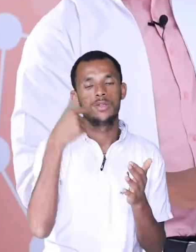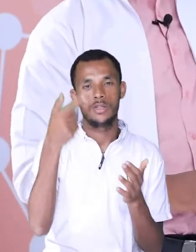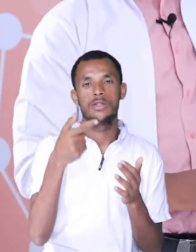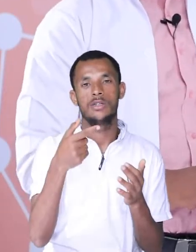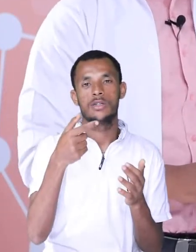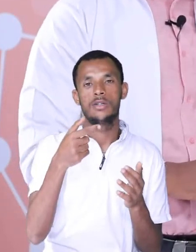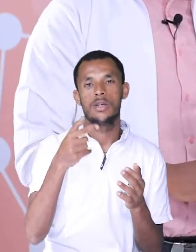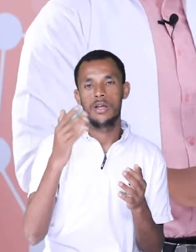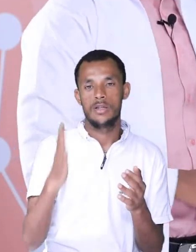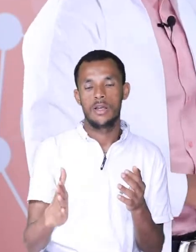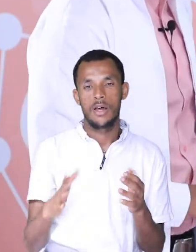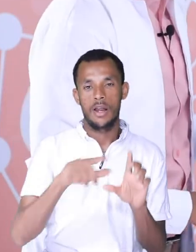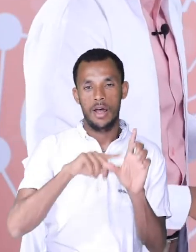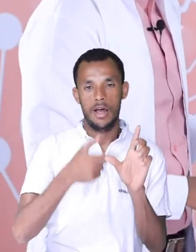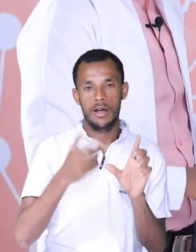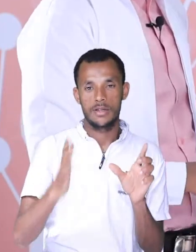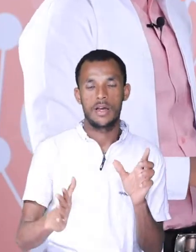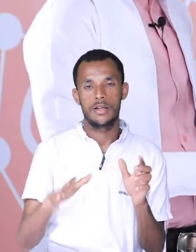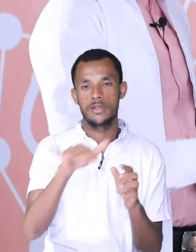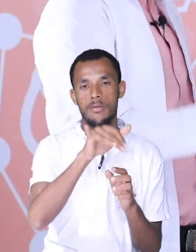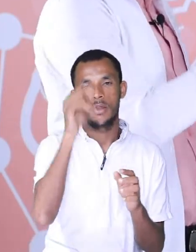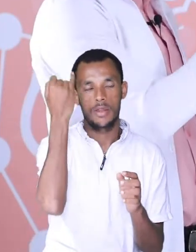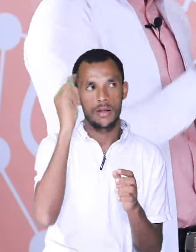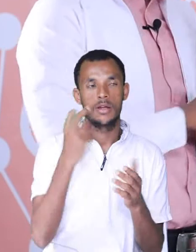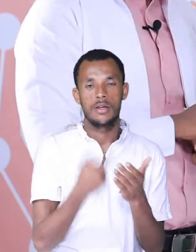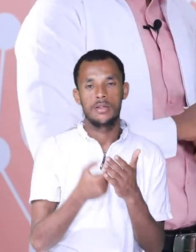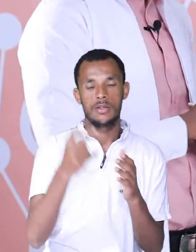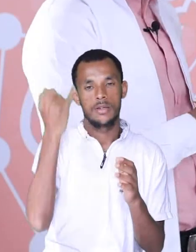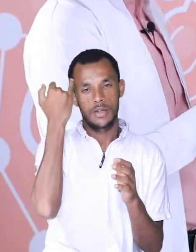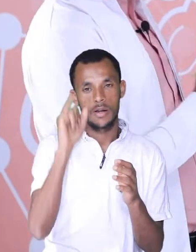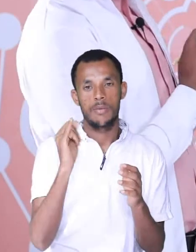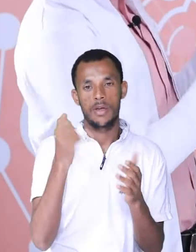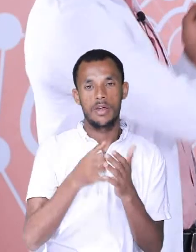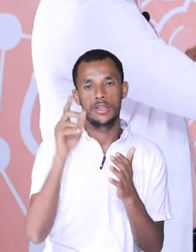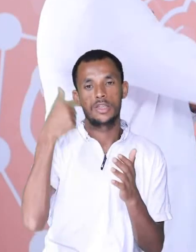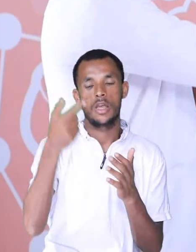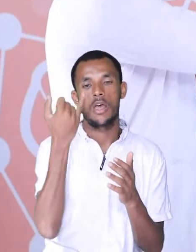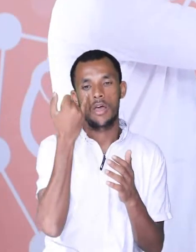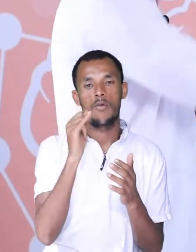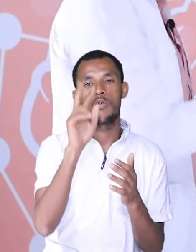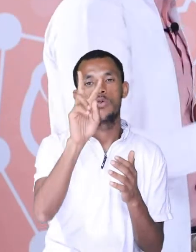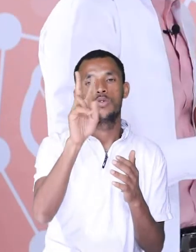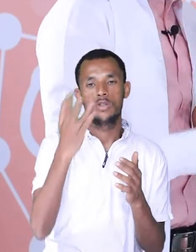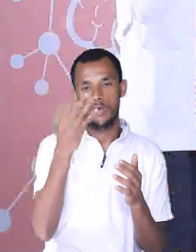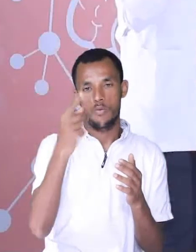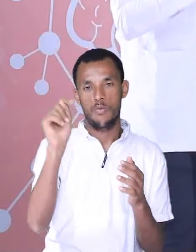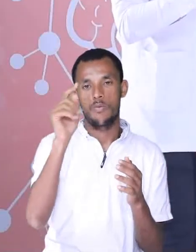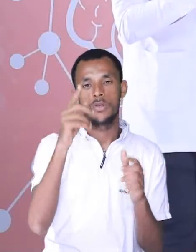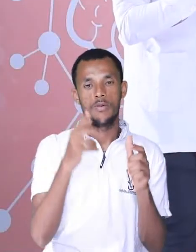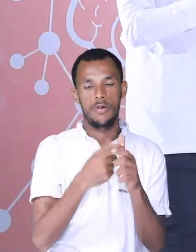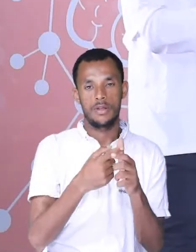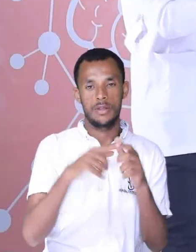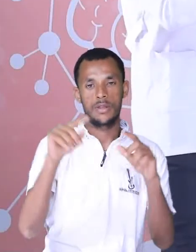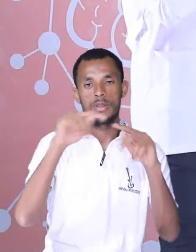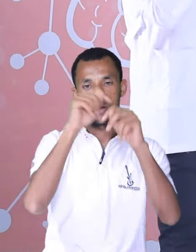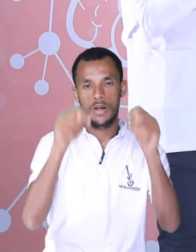side angle side similarity theorem. In this theorem, it says if two sides of first